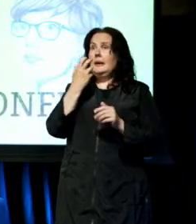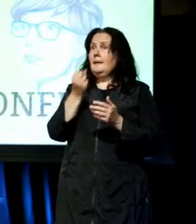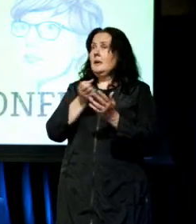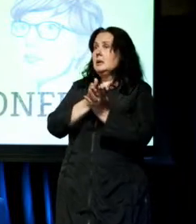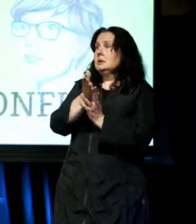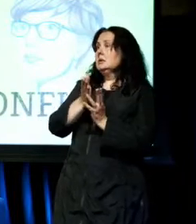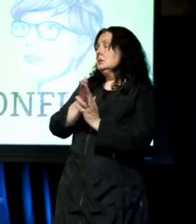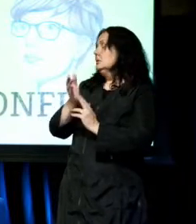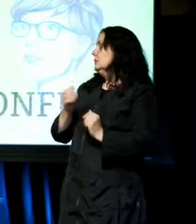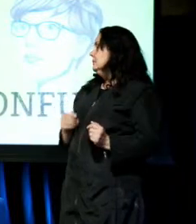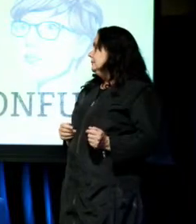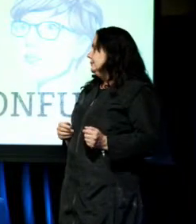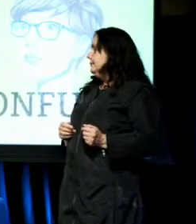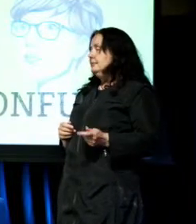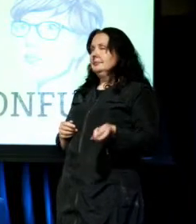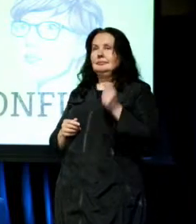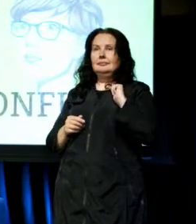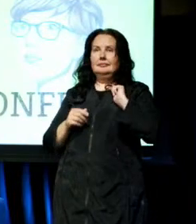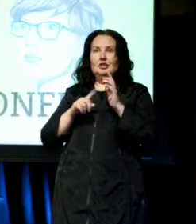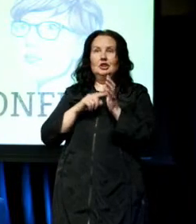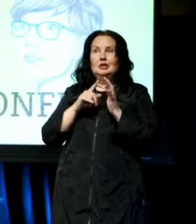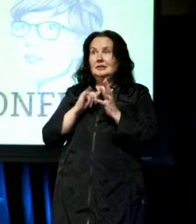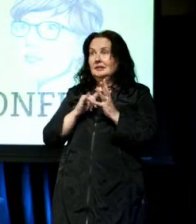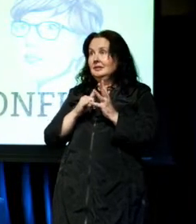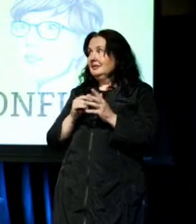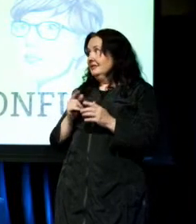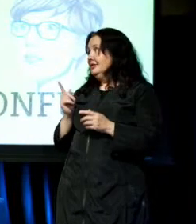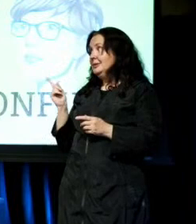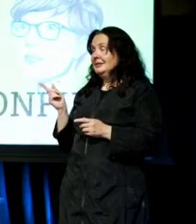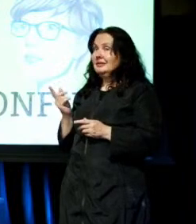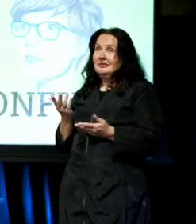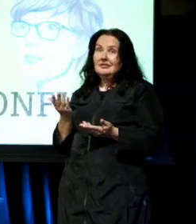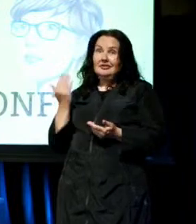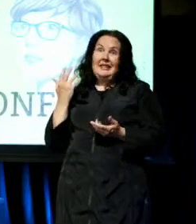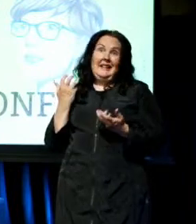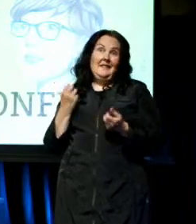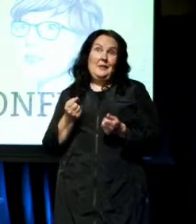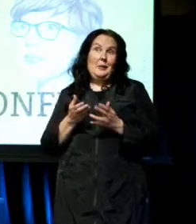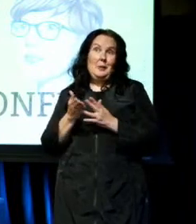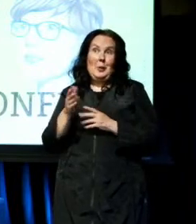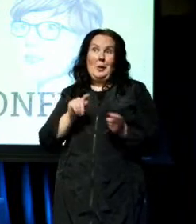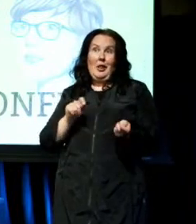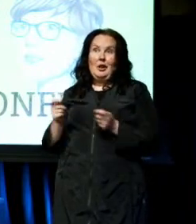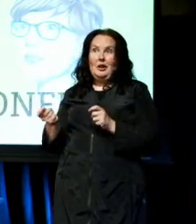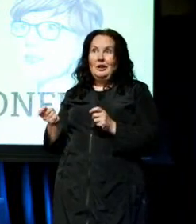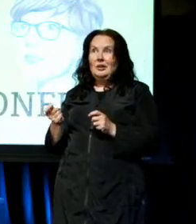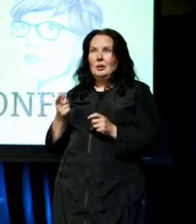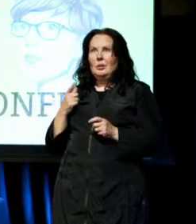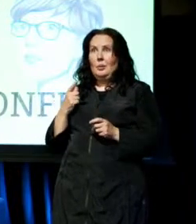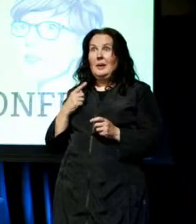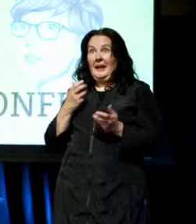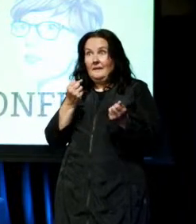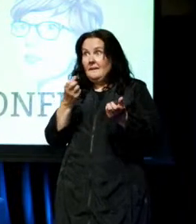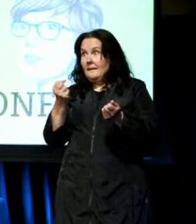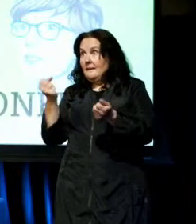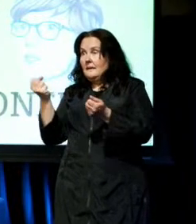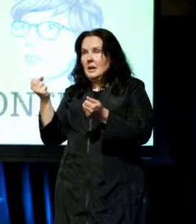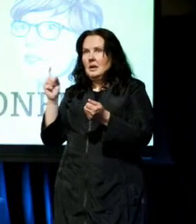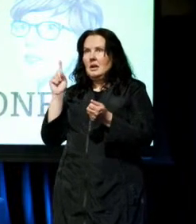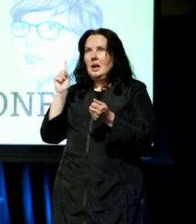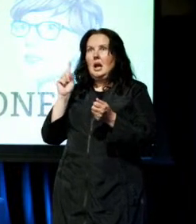Also, you bitches had it during the lockdown. Don't take it away from us now. We are used